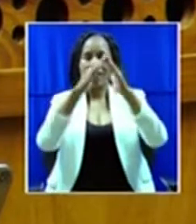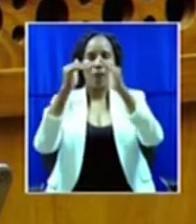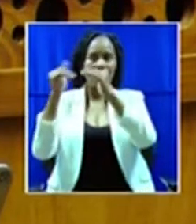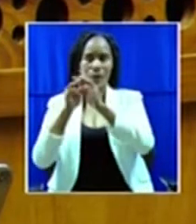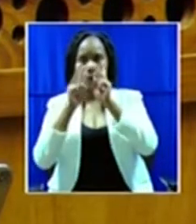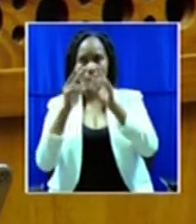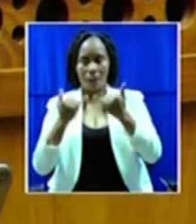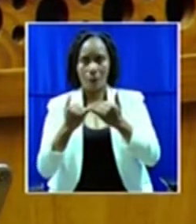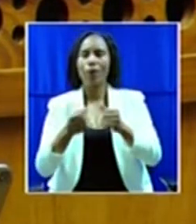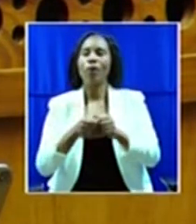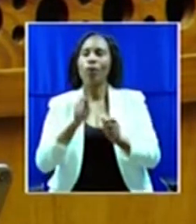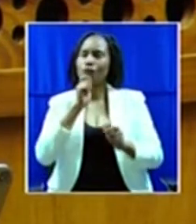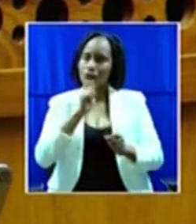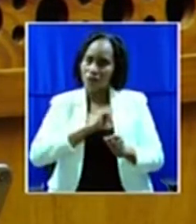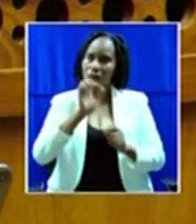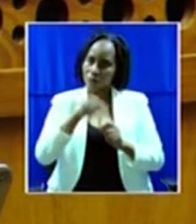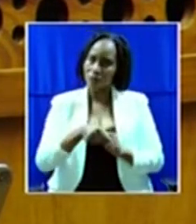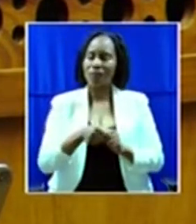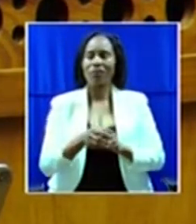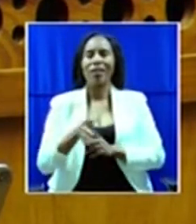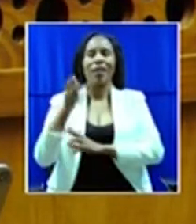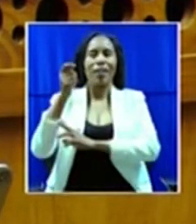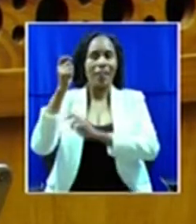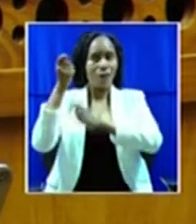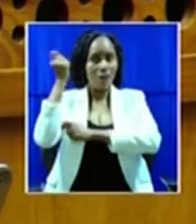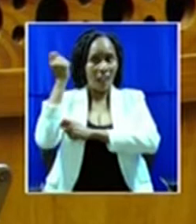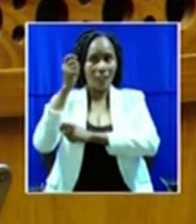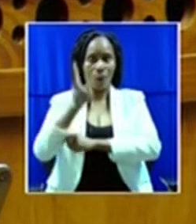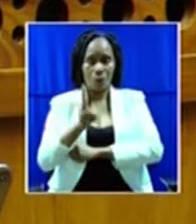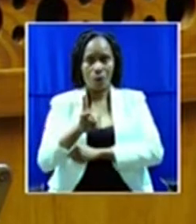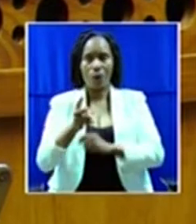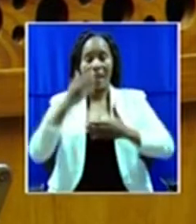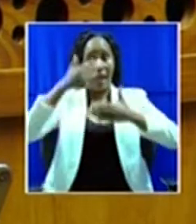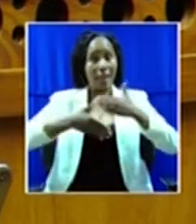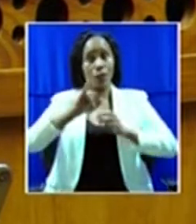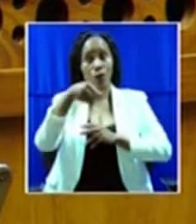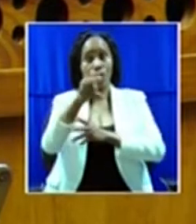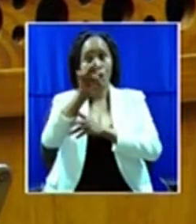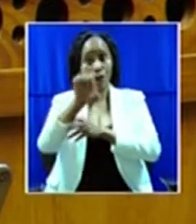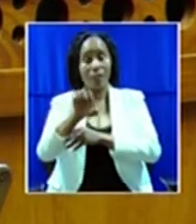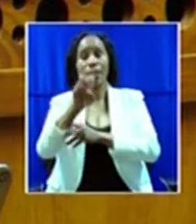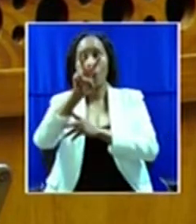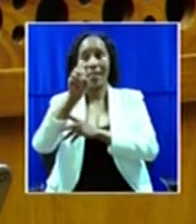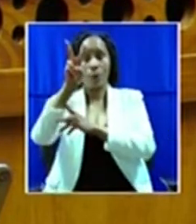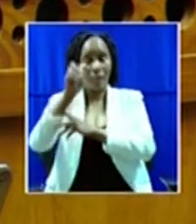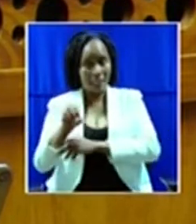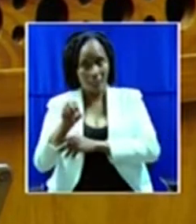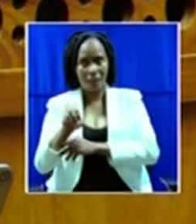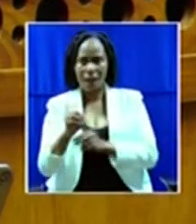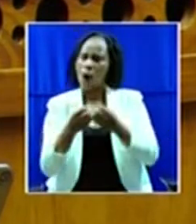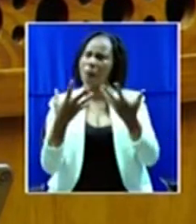areas. By the end of June 2020, we had